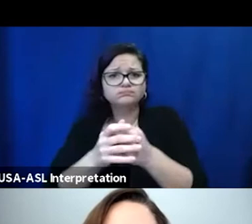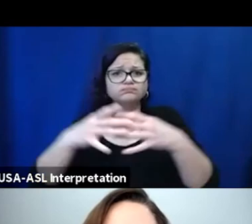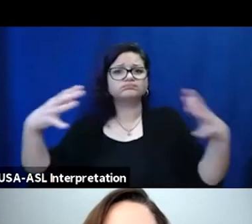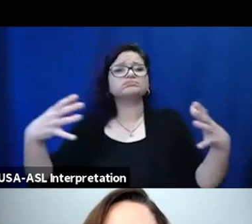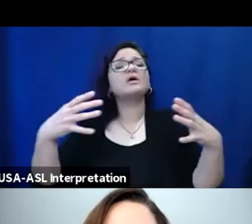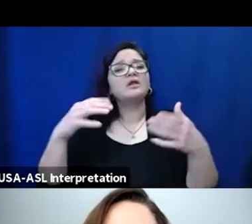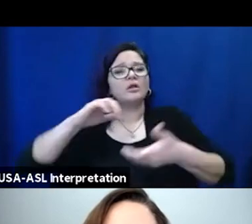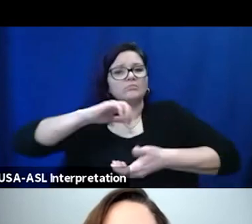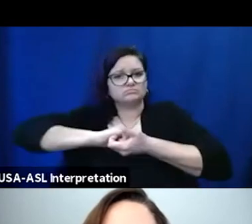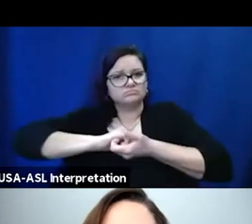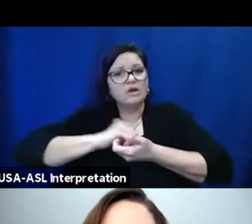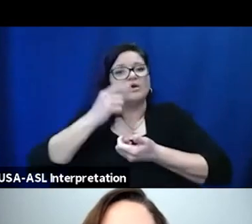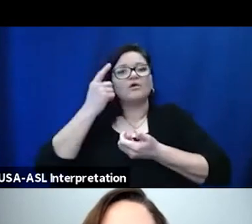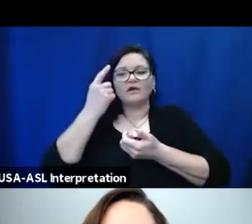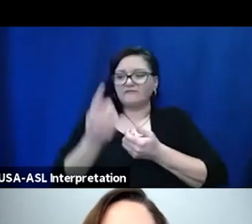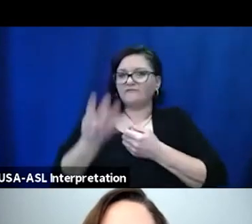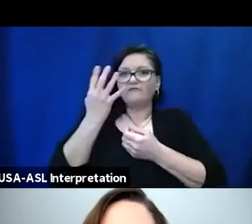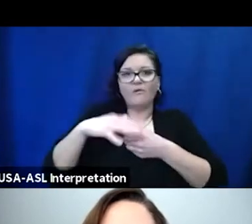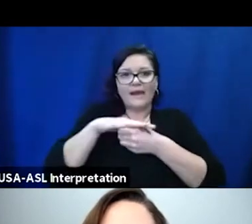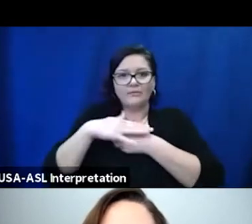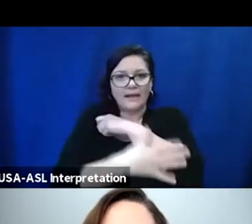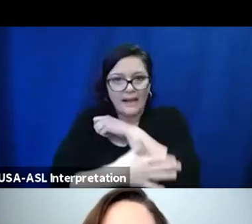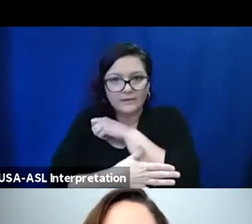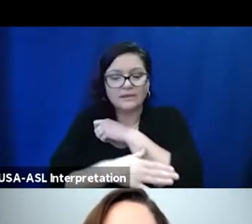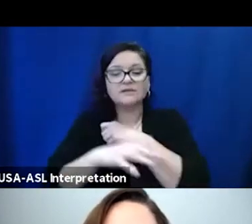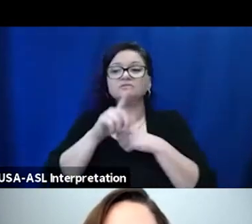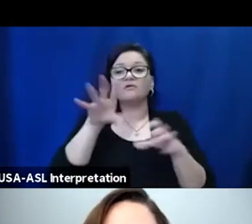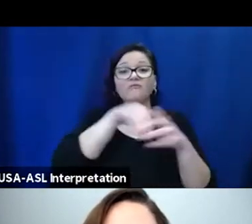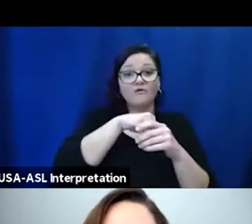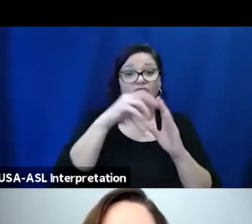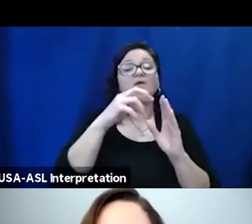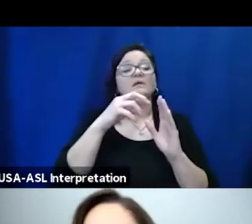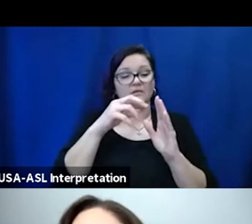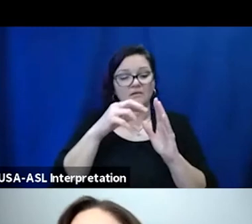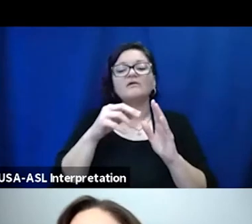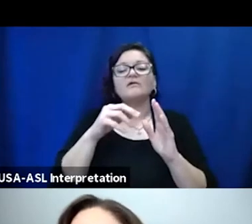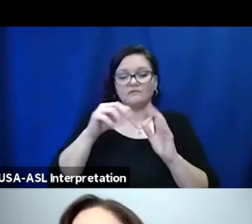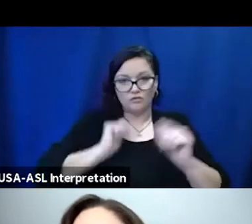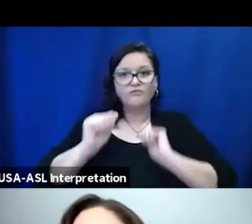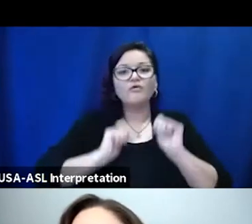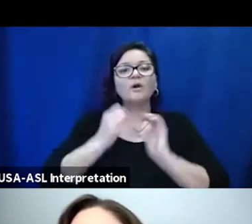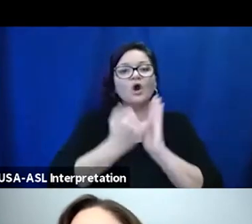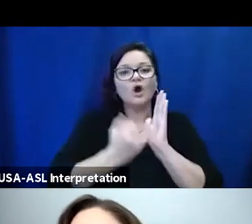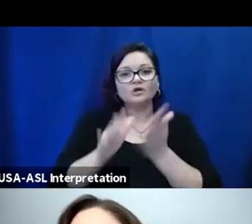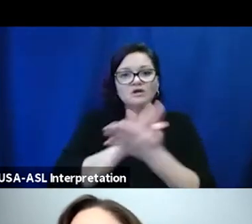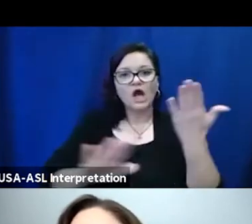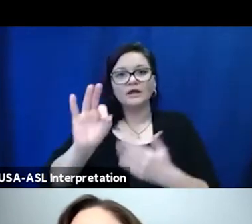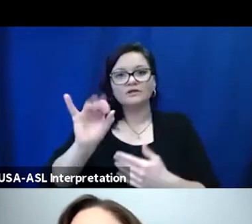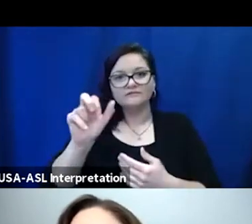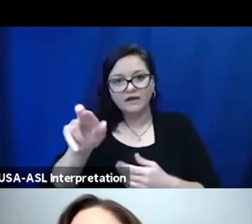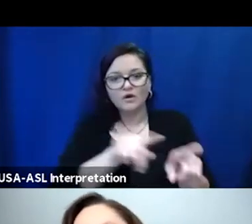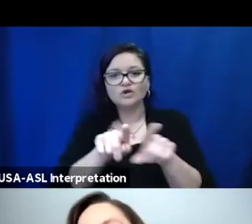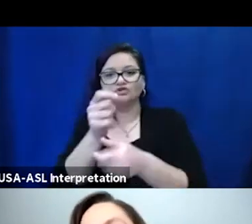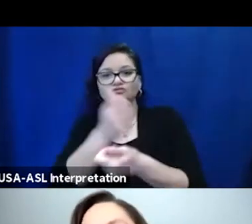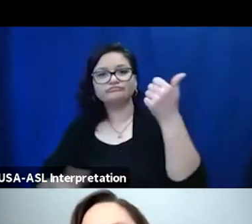Education Partnership Program in 4 area counties and played a role in the creation of the Performing Arts College Fair and oversees the STRAD